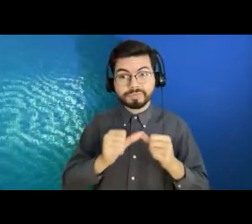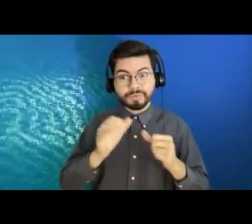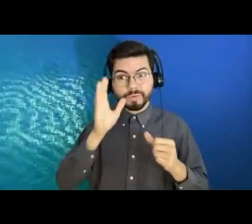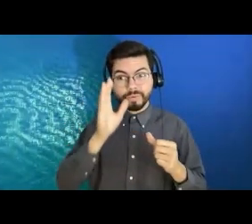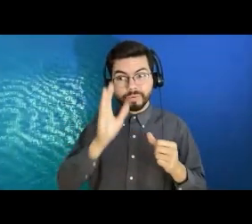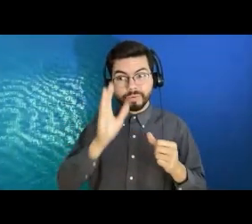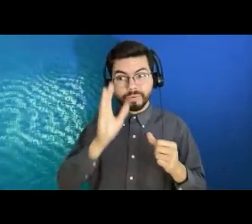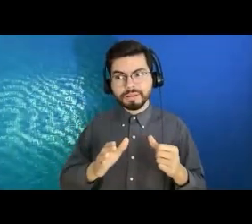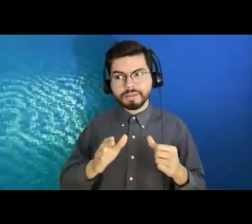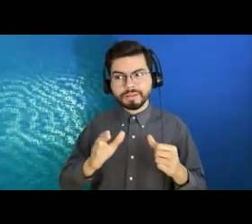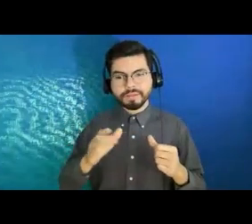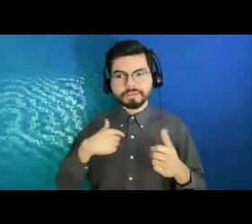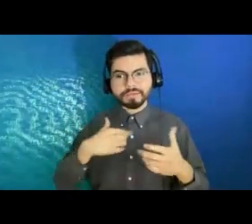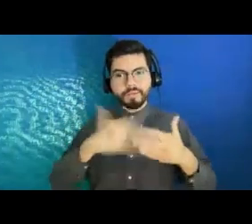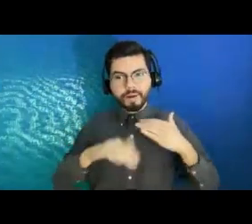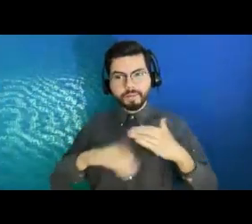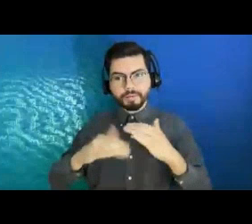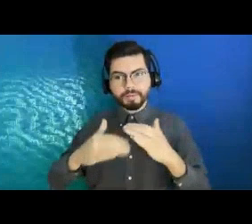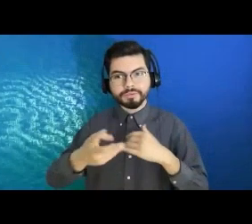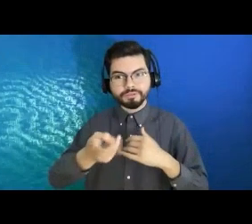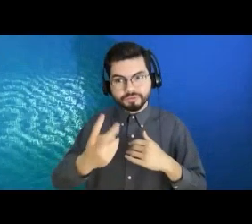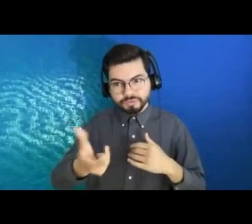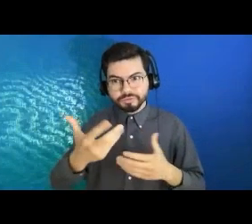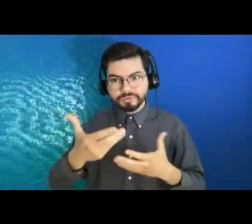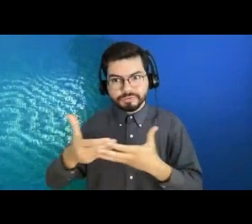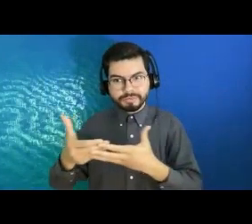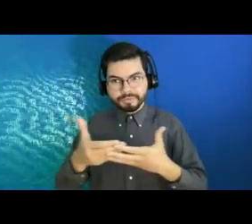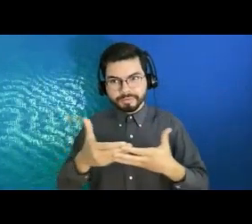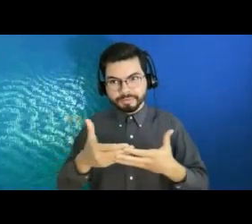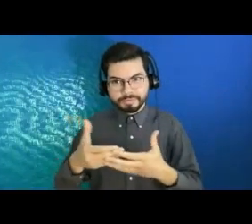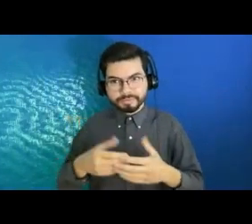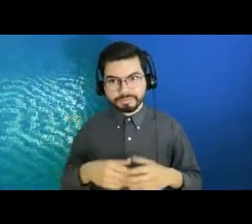What other, oh, yeah, I don't know. What other questions have you got?